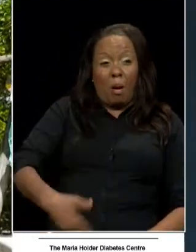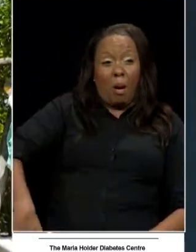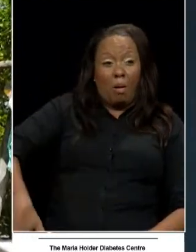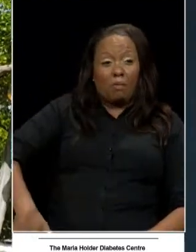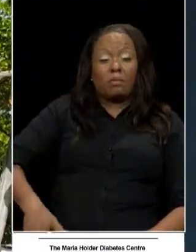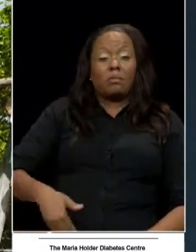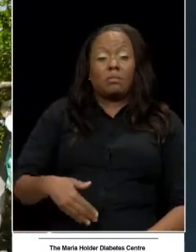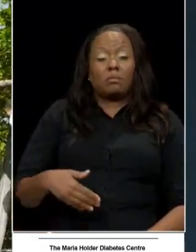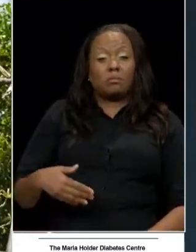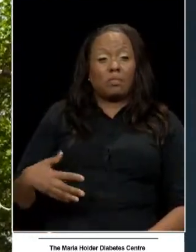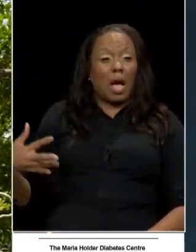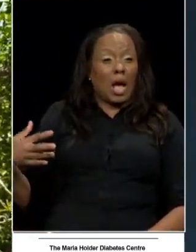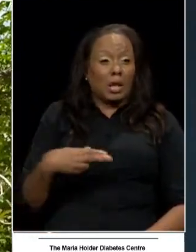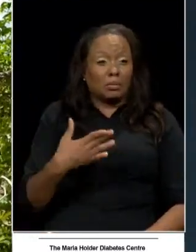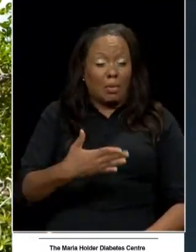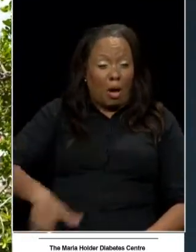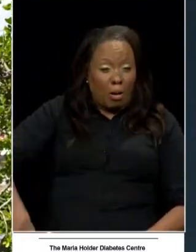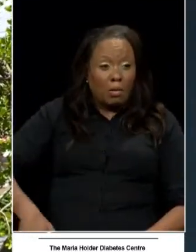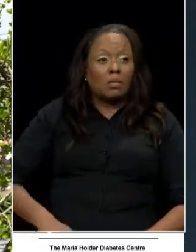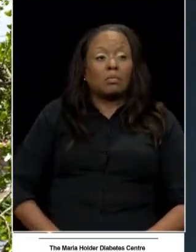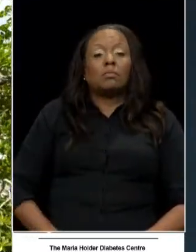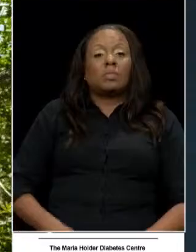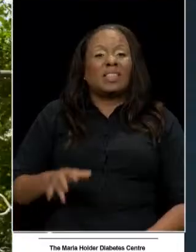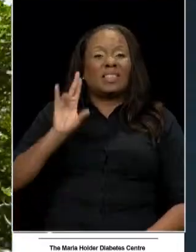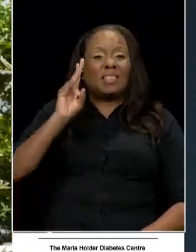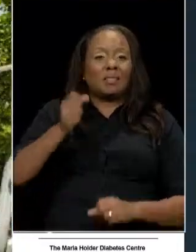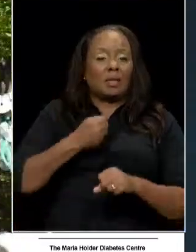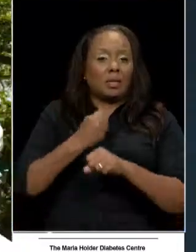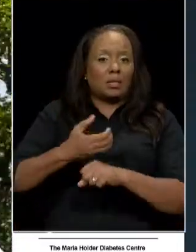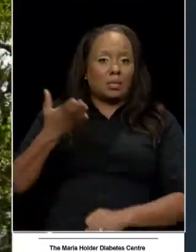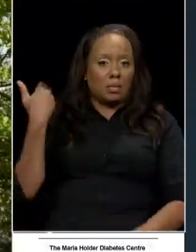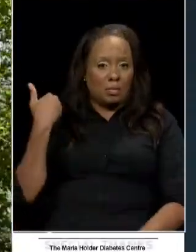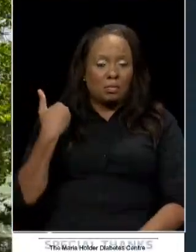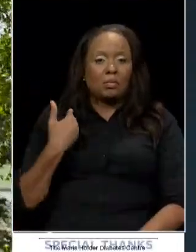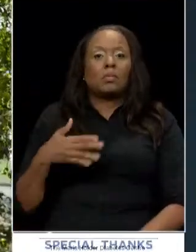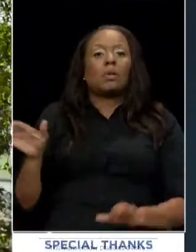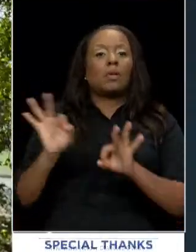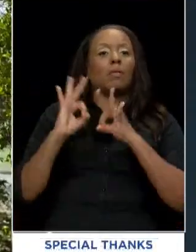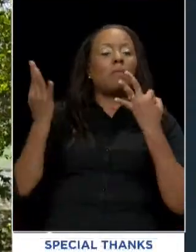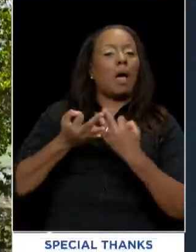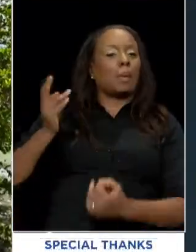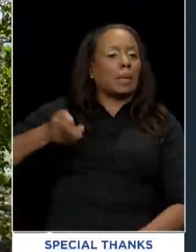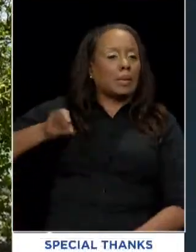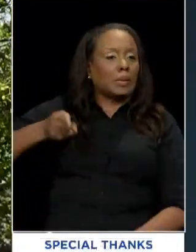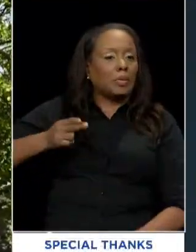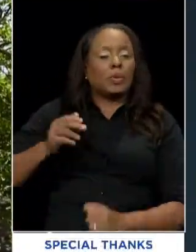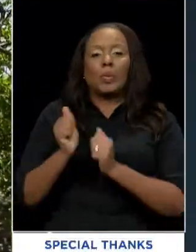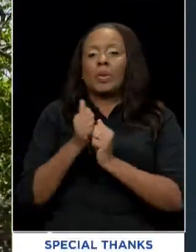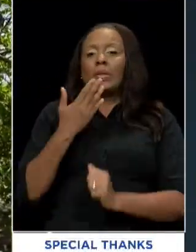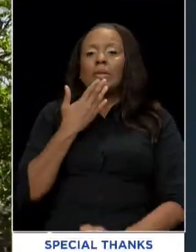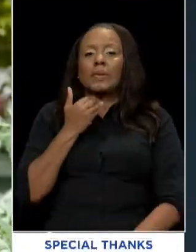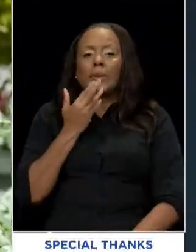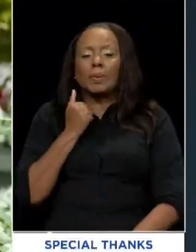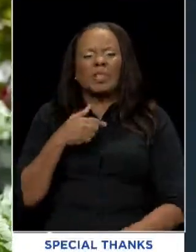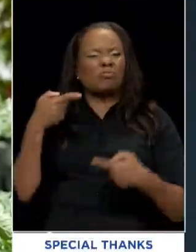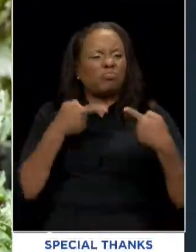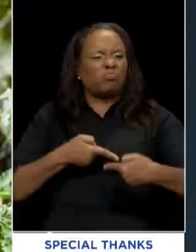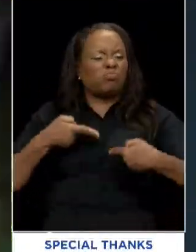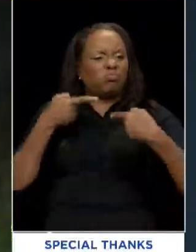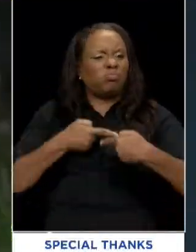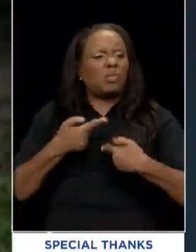ago. Coming from a family with a history of the disease, he recalls struggling for quite some time to find the